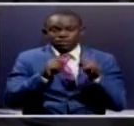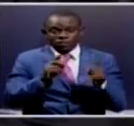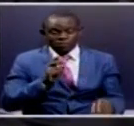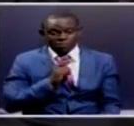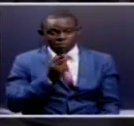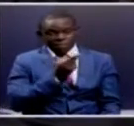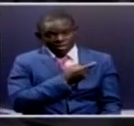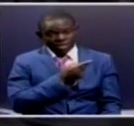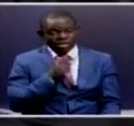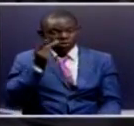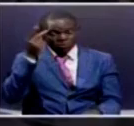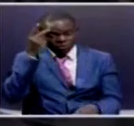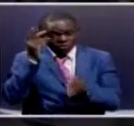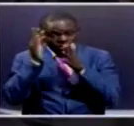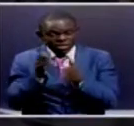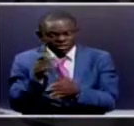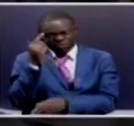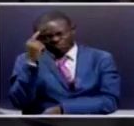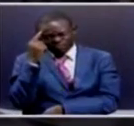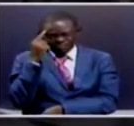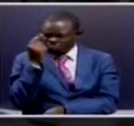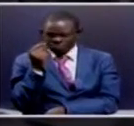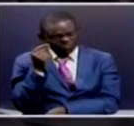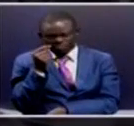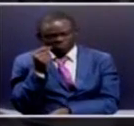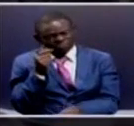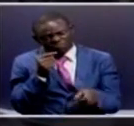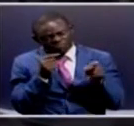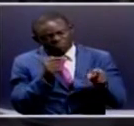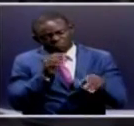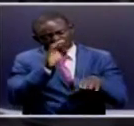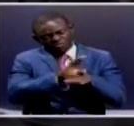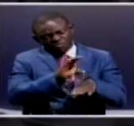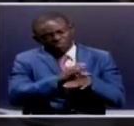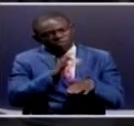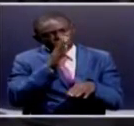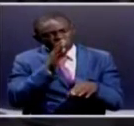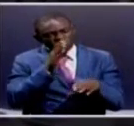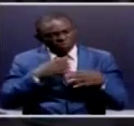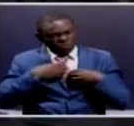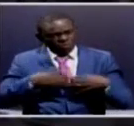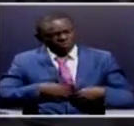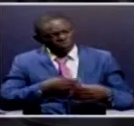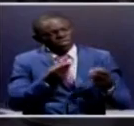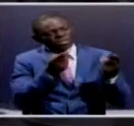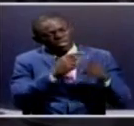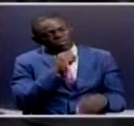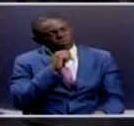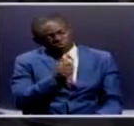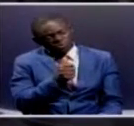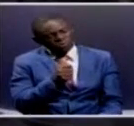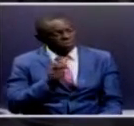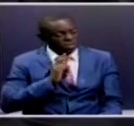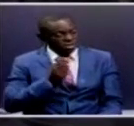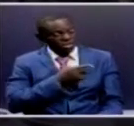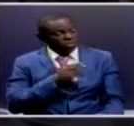clear response to our letter on this impasse. So we told them, sorry, we are not coming for that